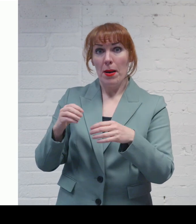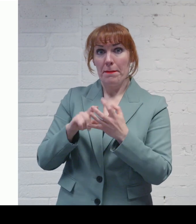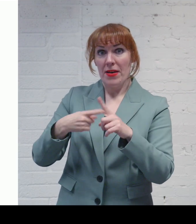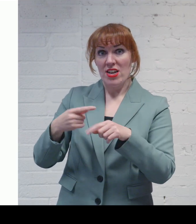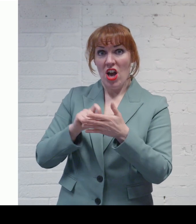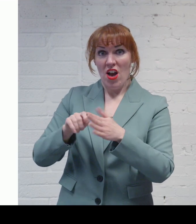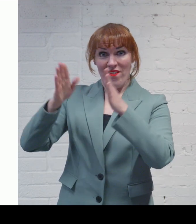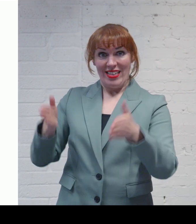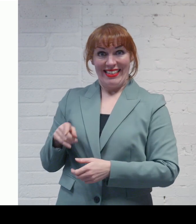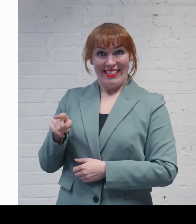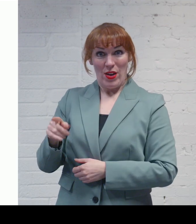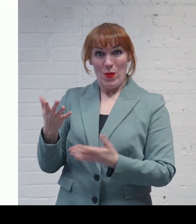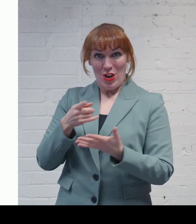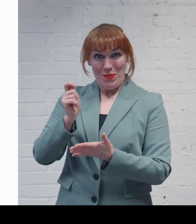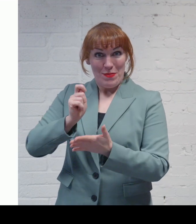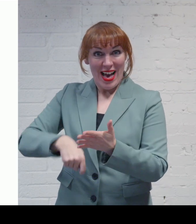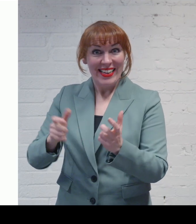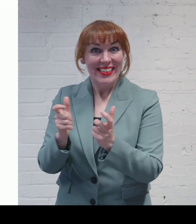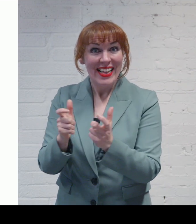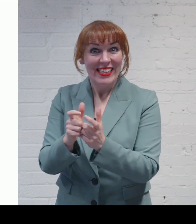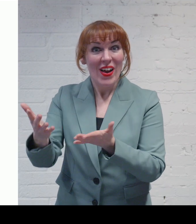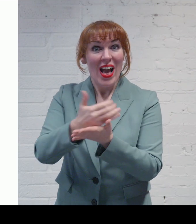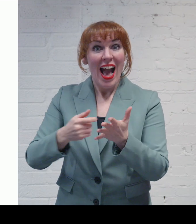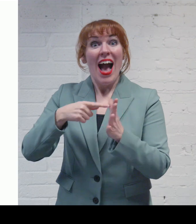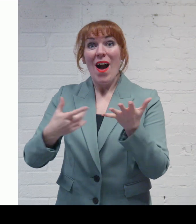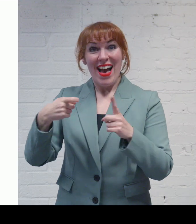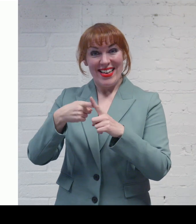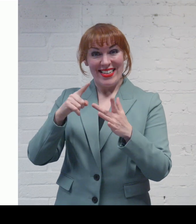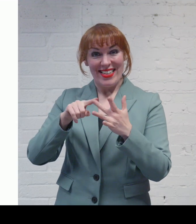your ticket and collected from the kiosk.